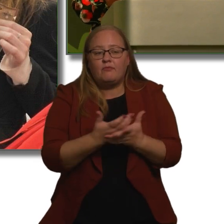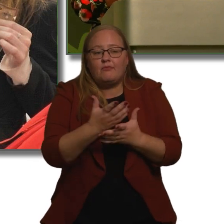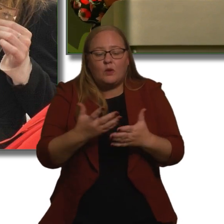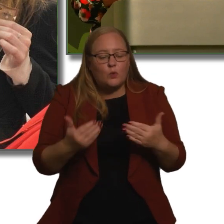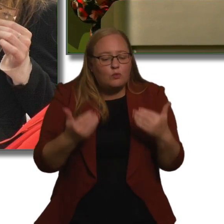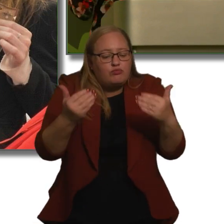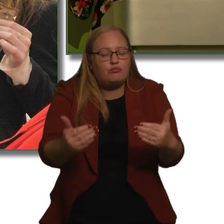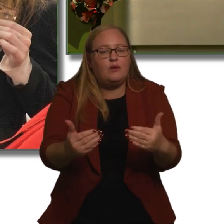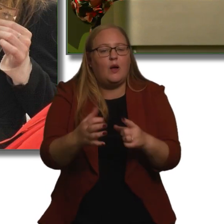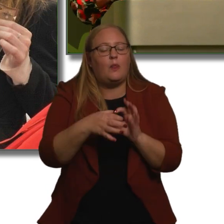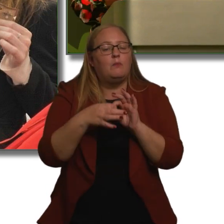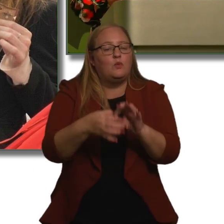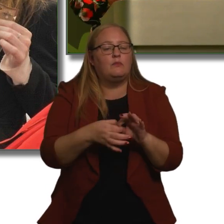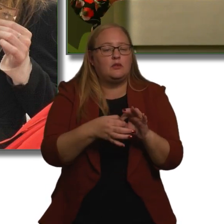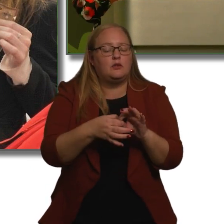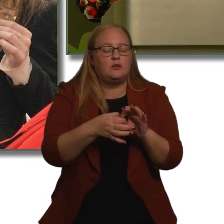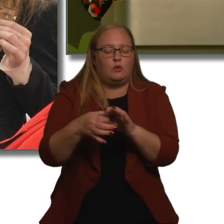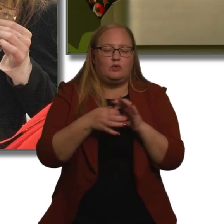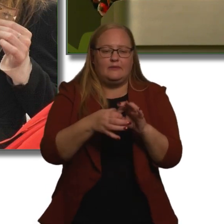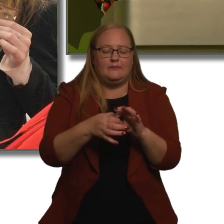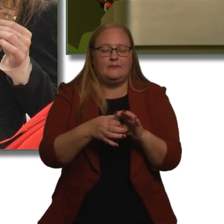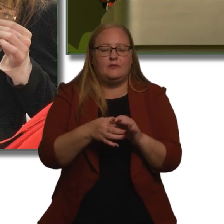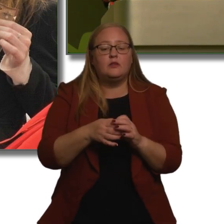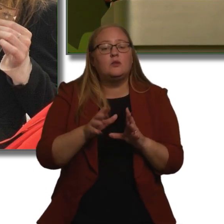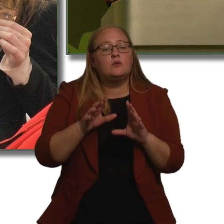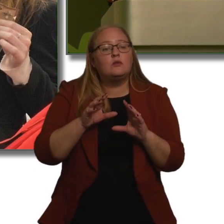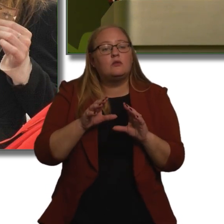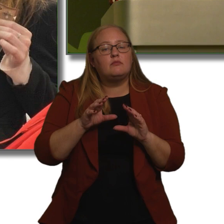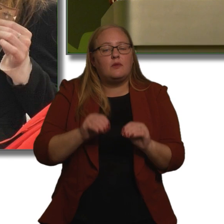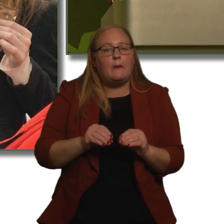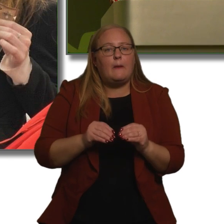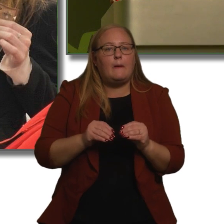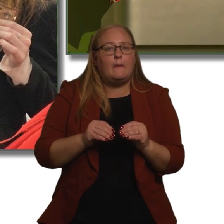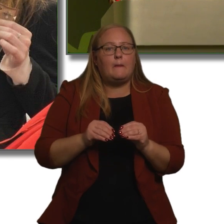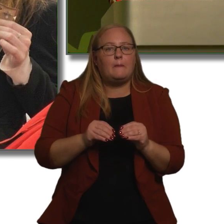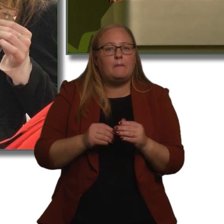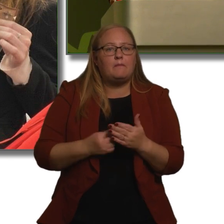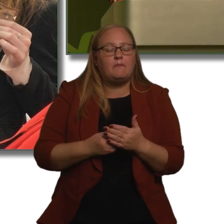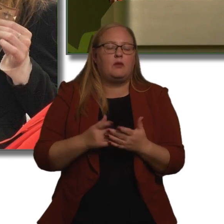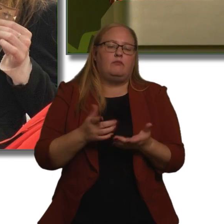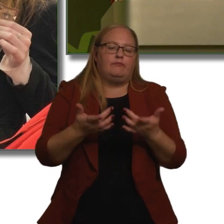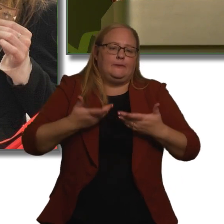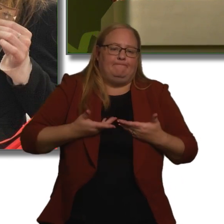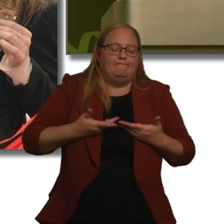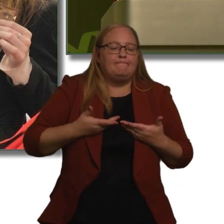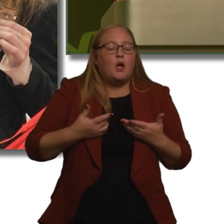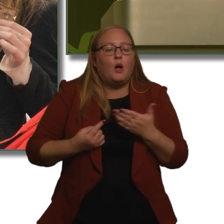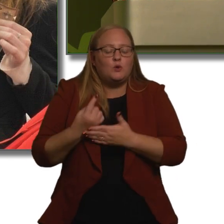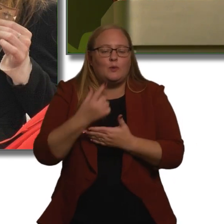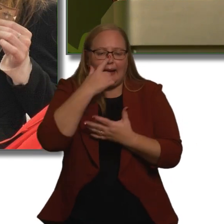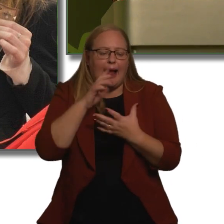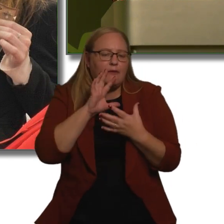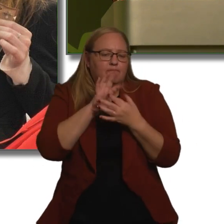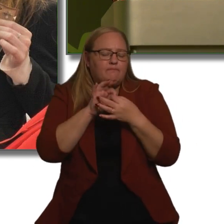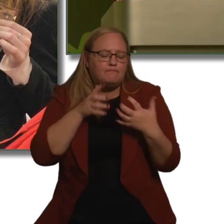movement. This will present the society with opportunities to work closer than ever and to support